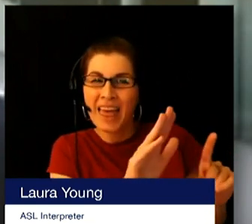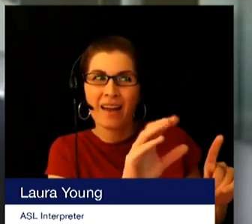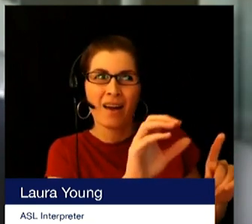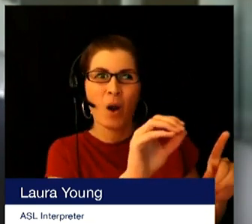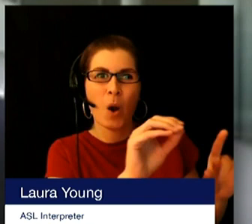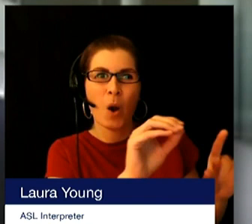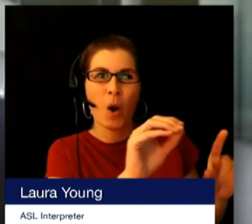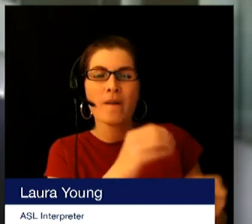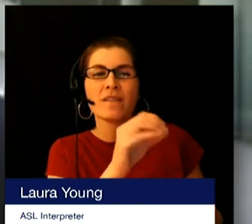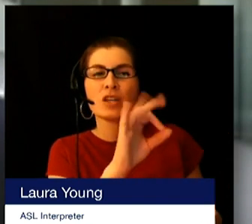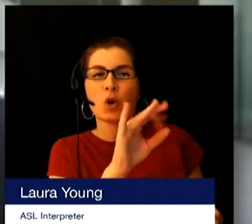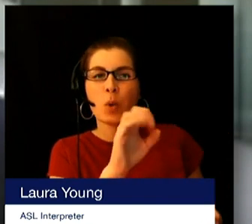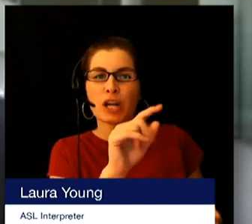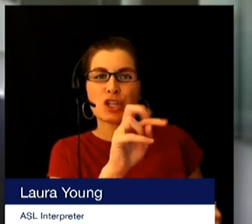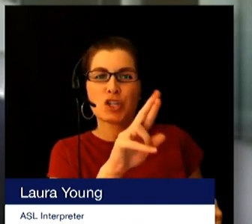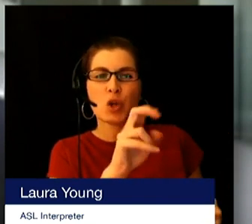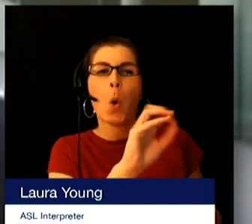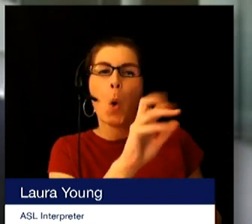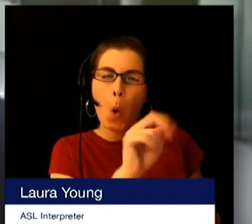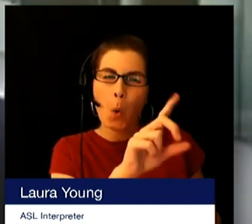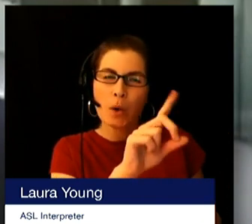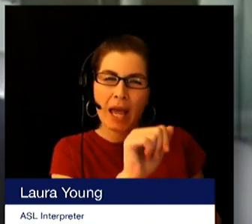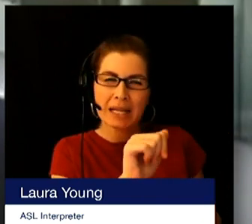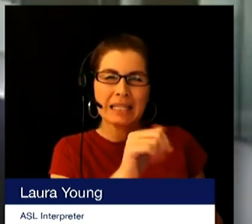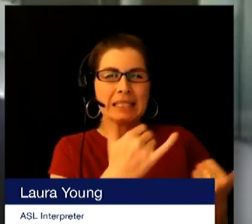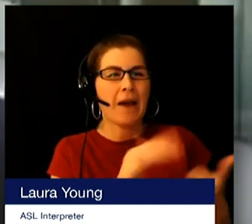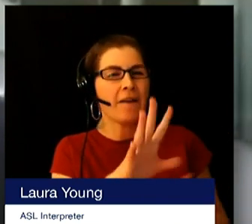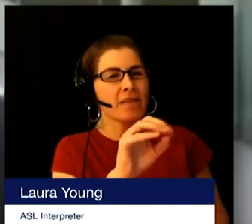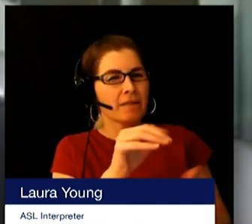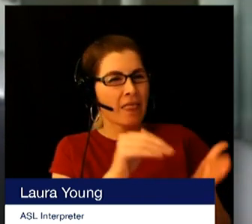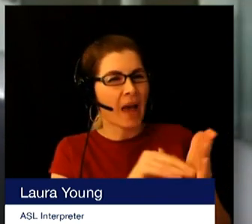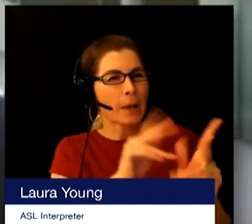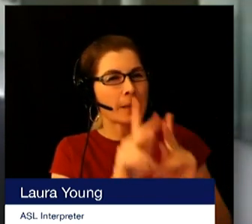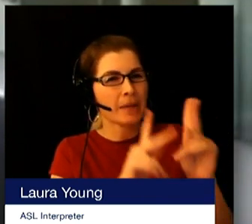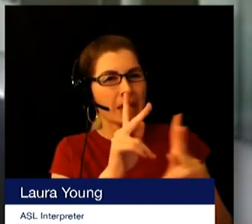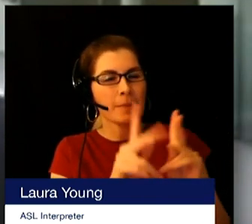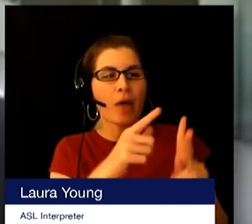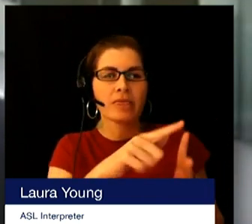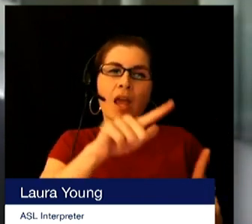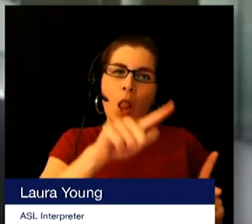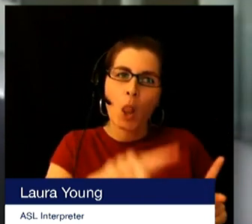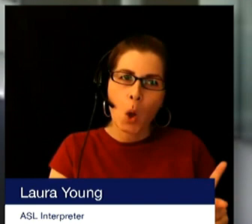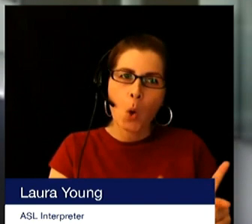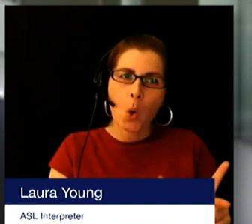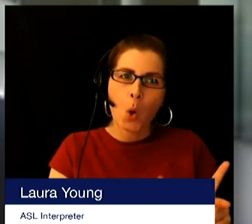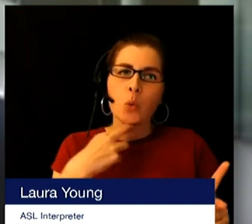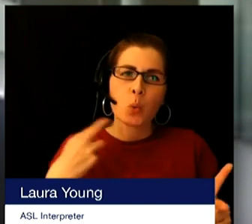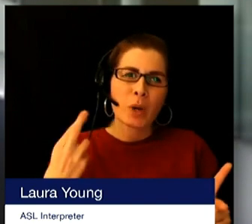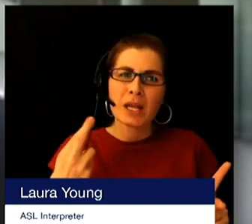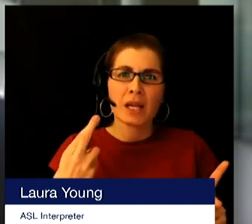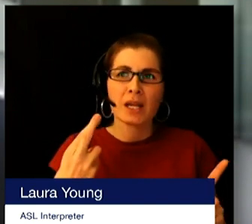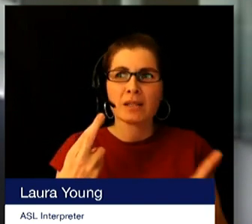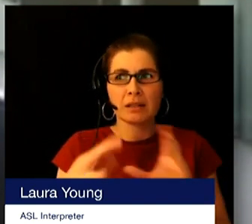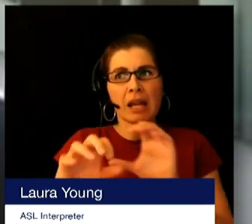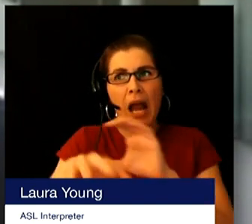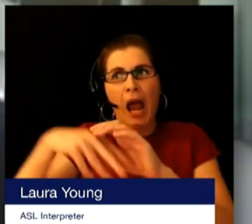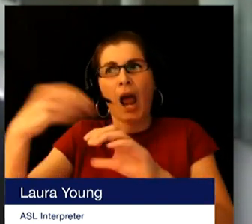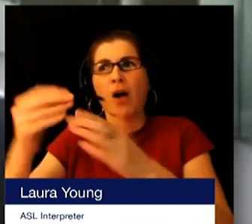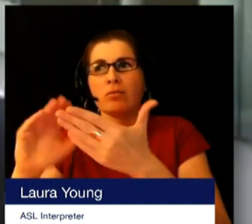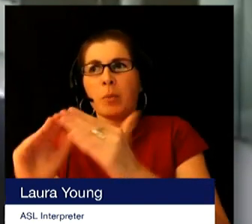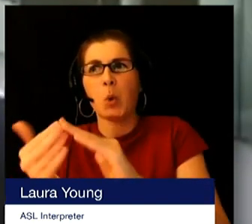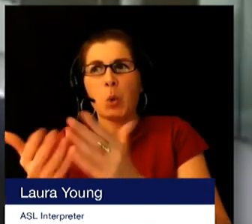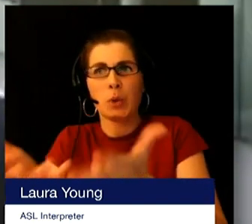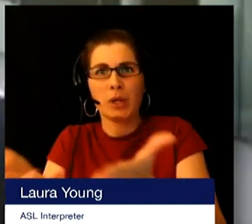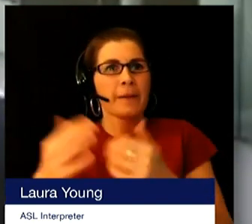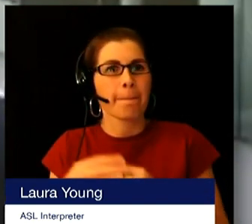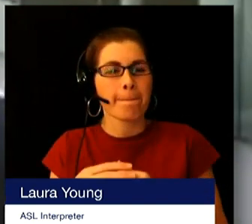half of those people, in the neighborhood of 50,000 people, are low risk if they're released. The governor has the power to